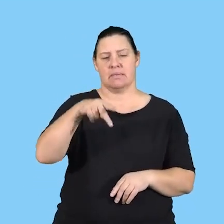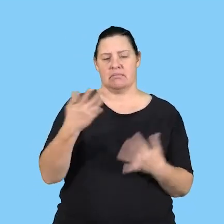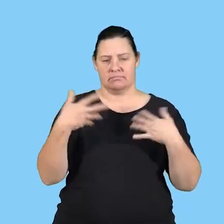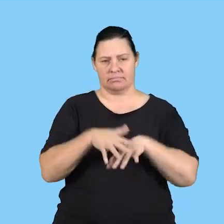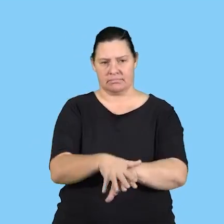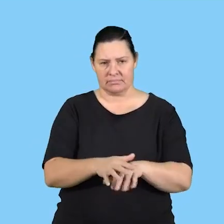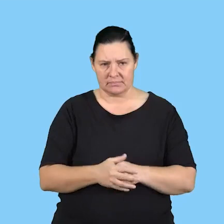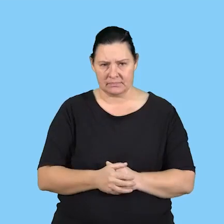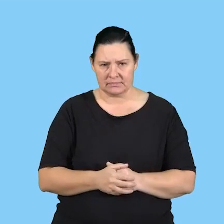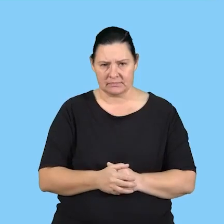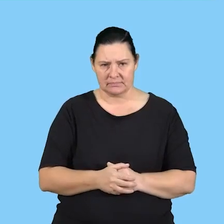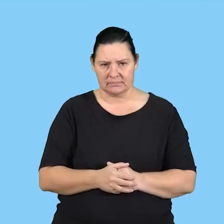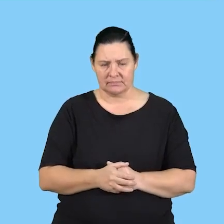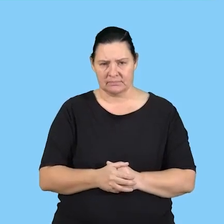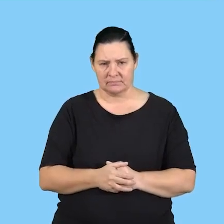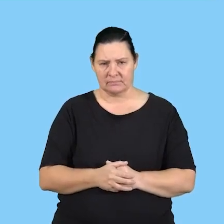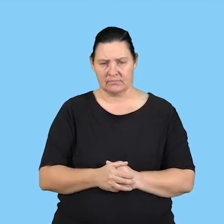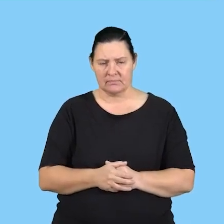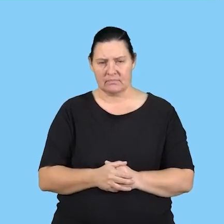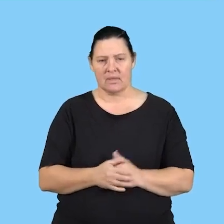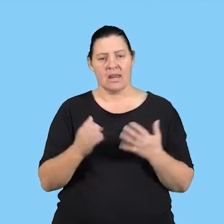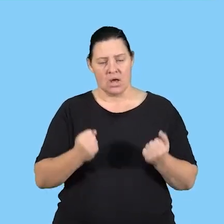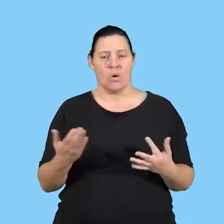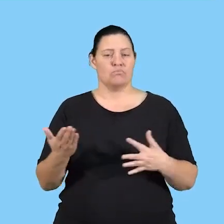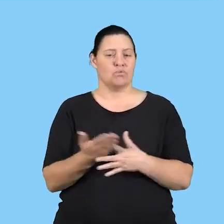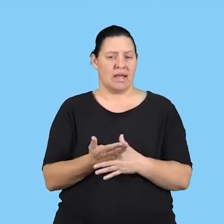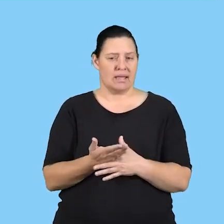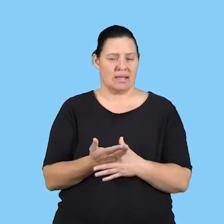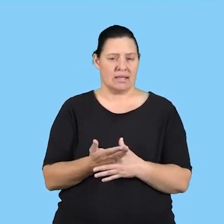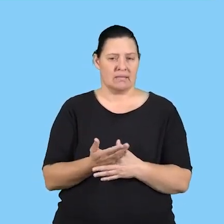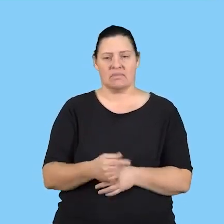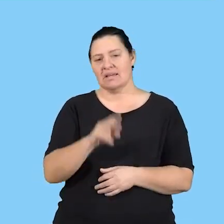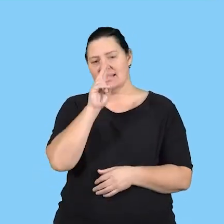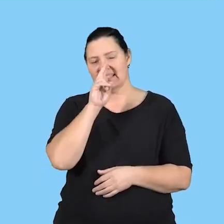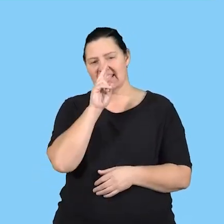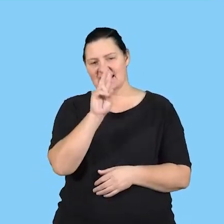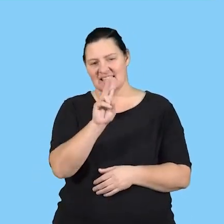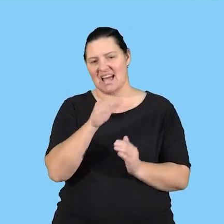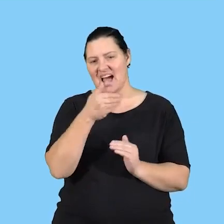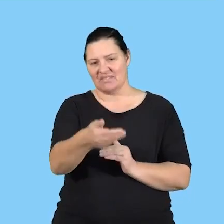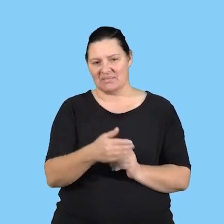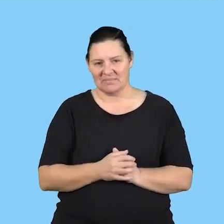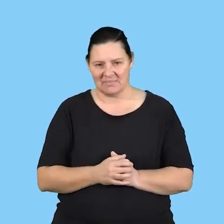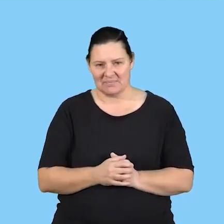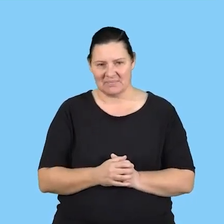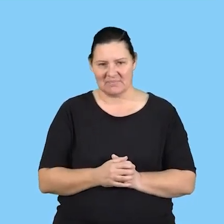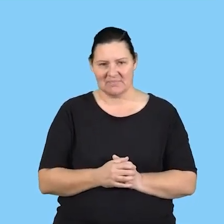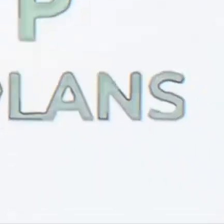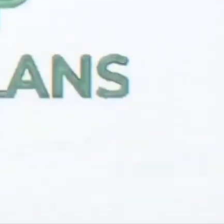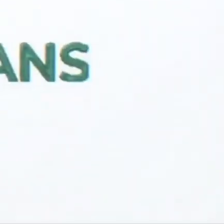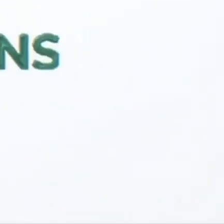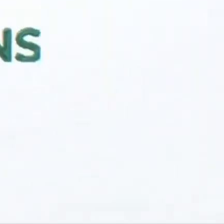the system. Colleagues, let's take a break. I'll see you after the break.